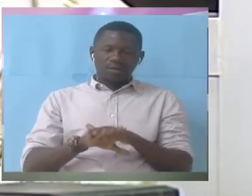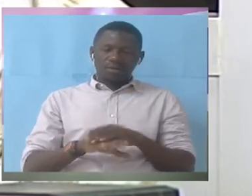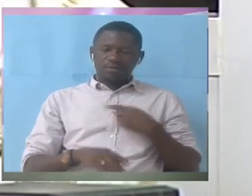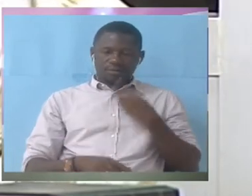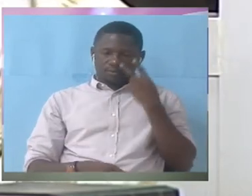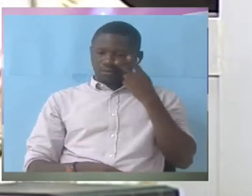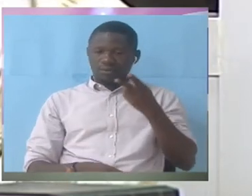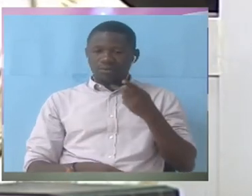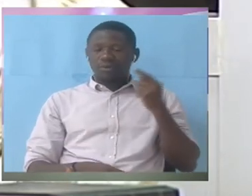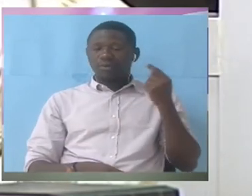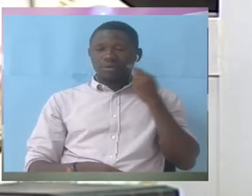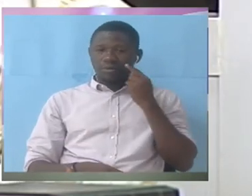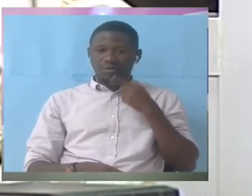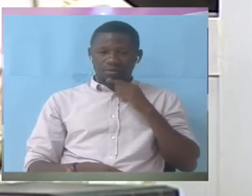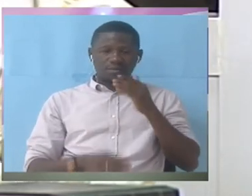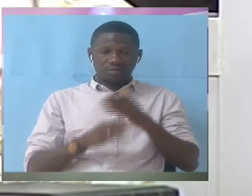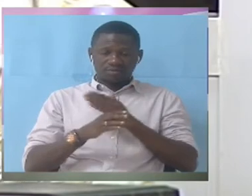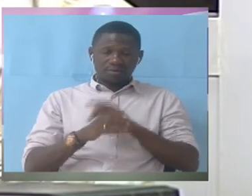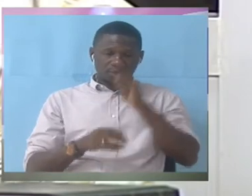bala mo de.